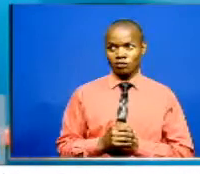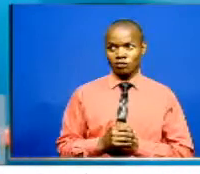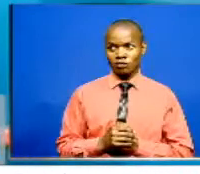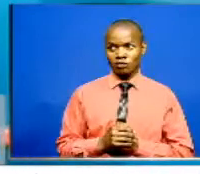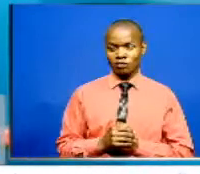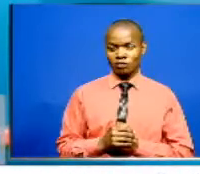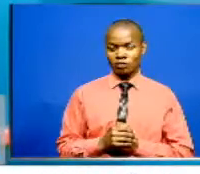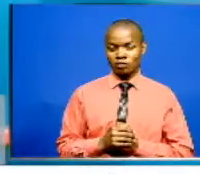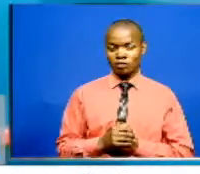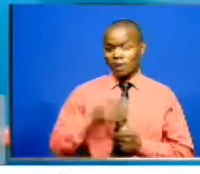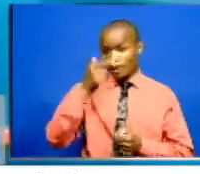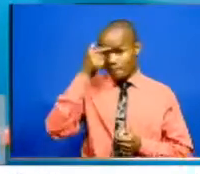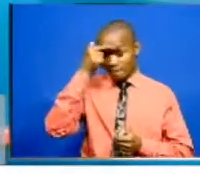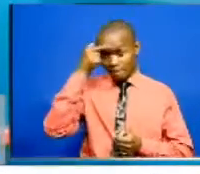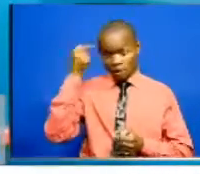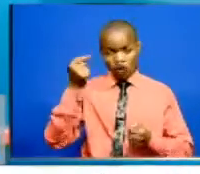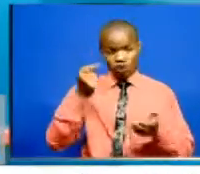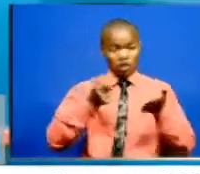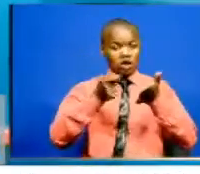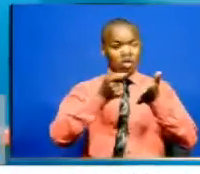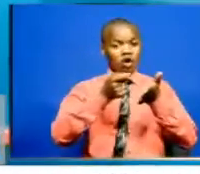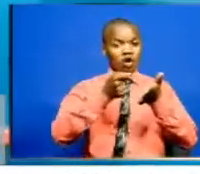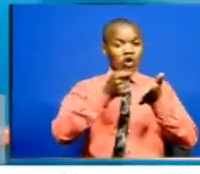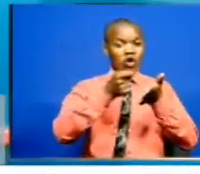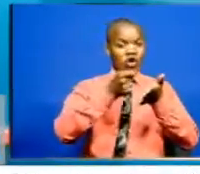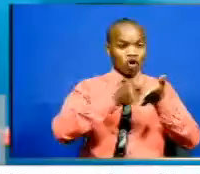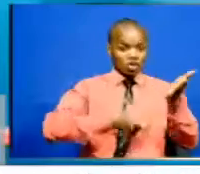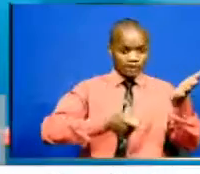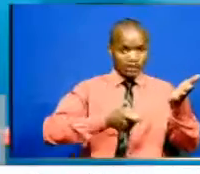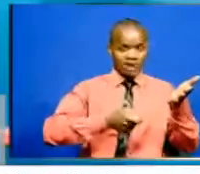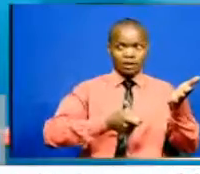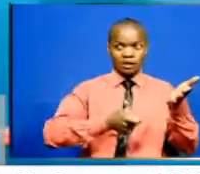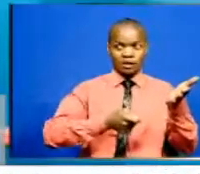the cost for inaction is